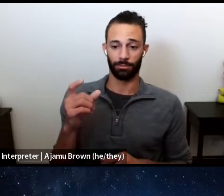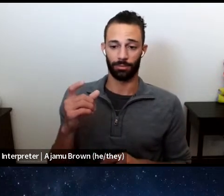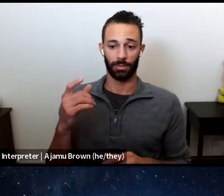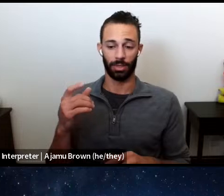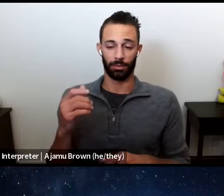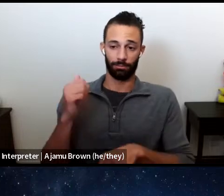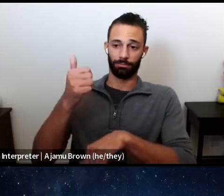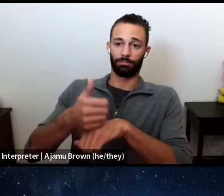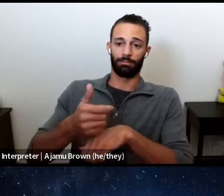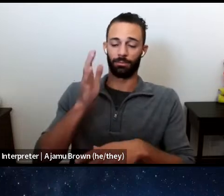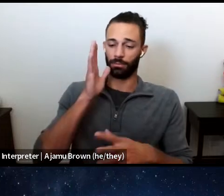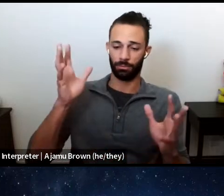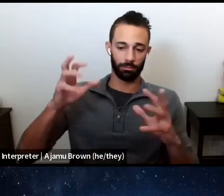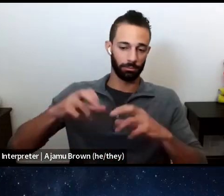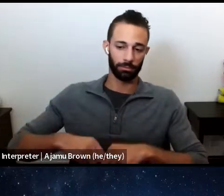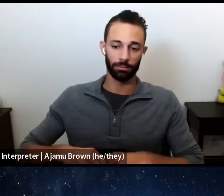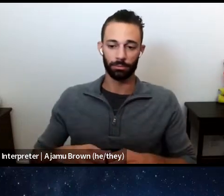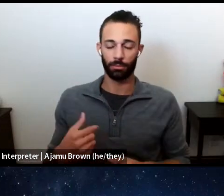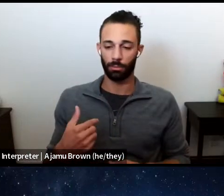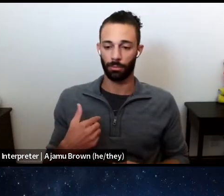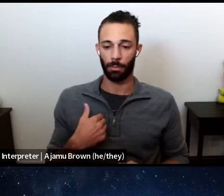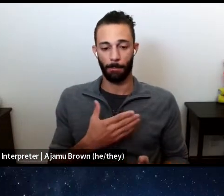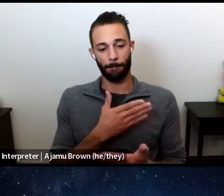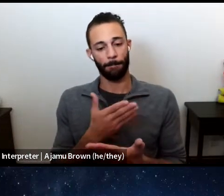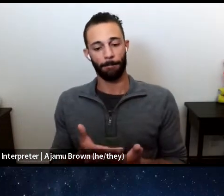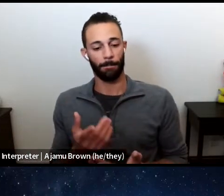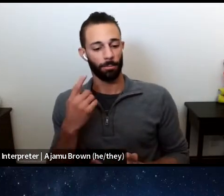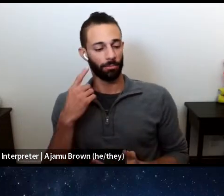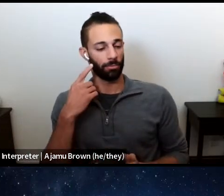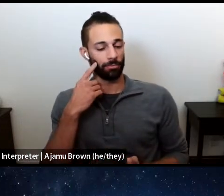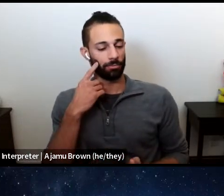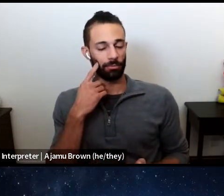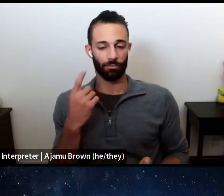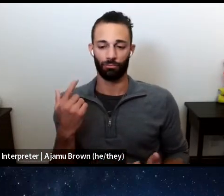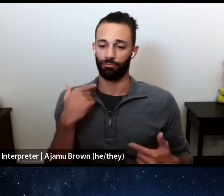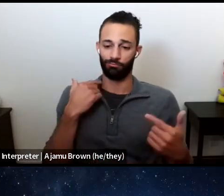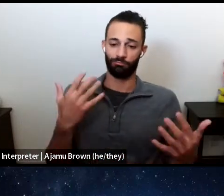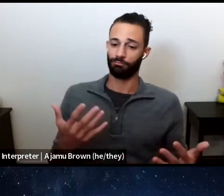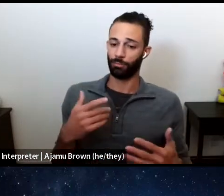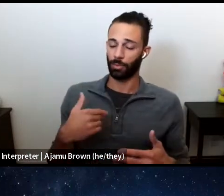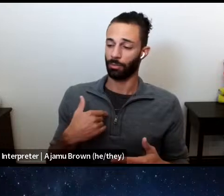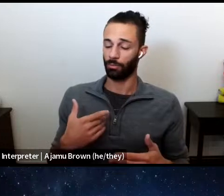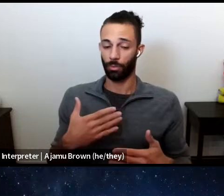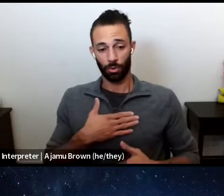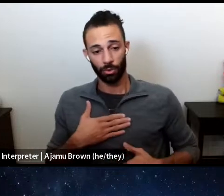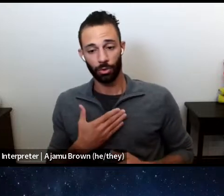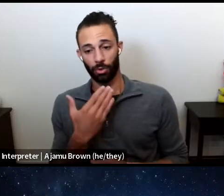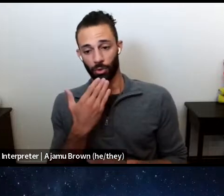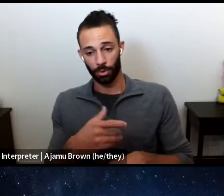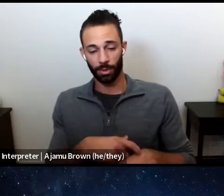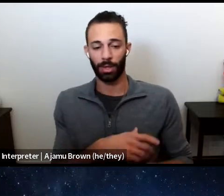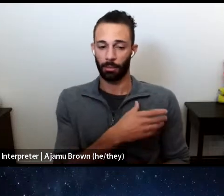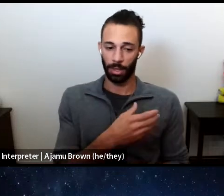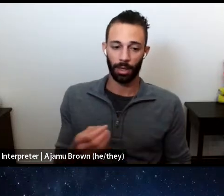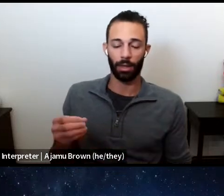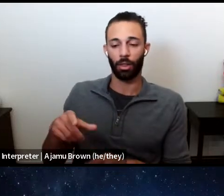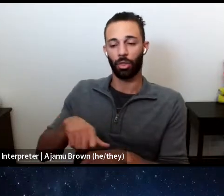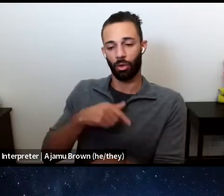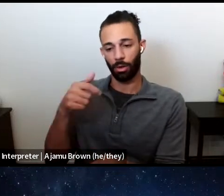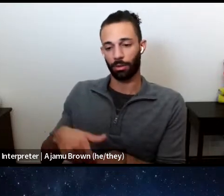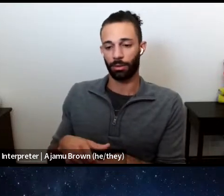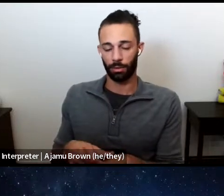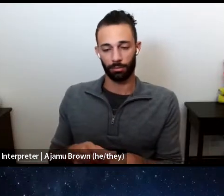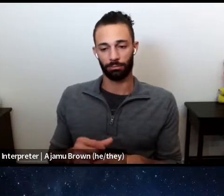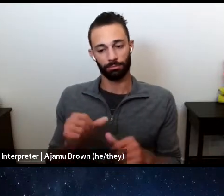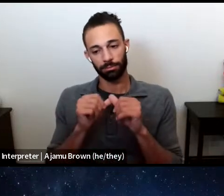We was magic here for the fuck of it, which is to say, we were put here for a good time and a long time. Ride this thing till the wheels come